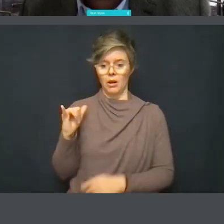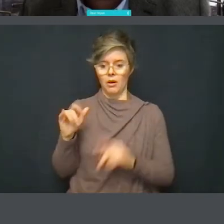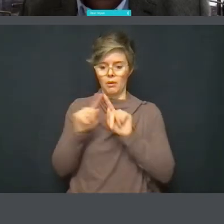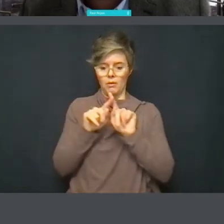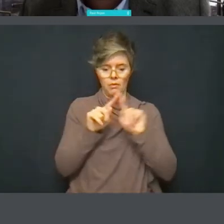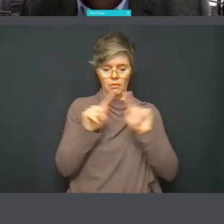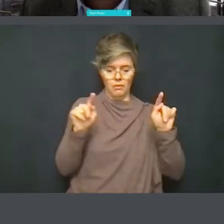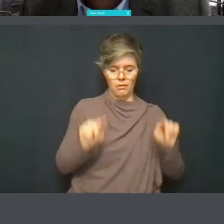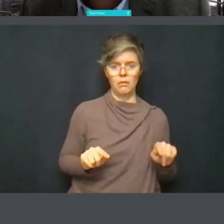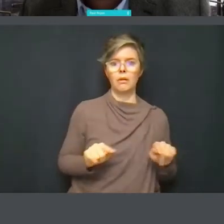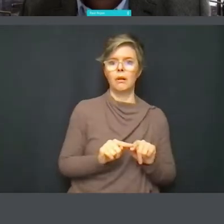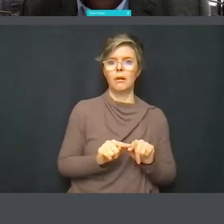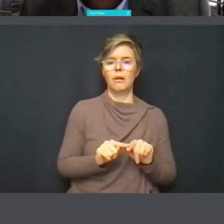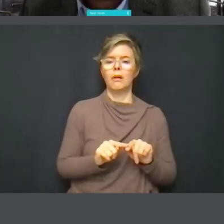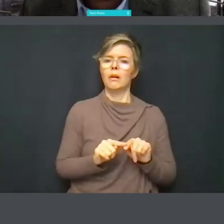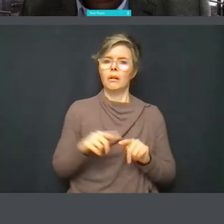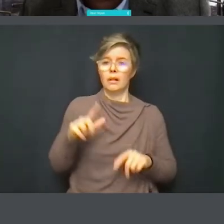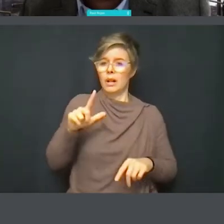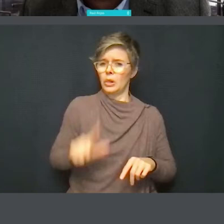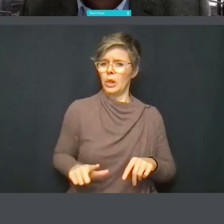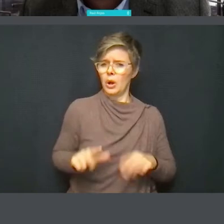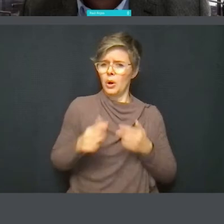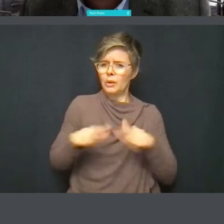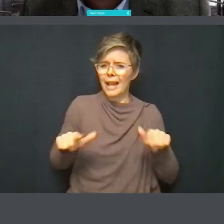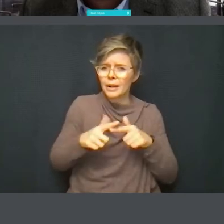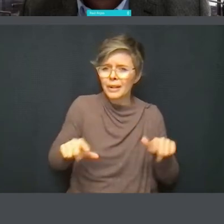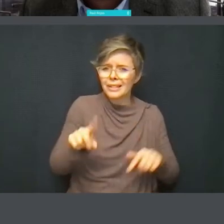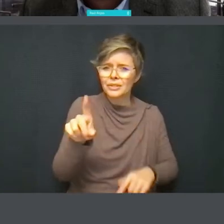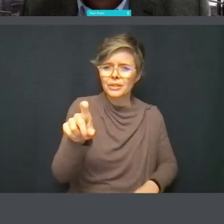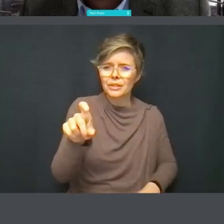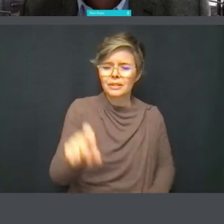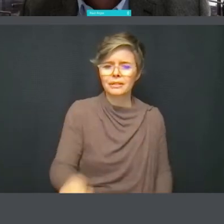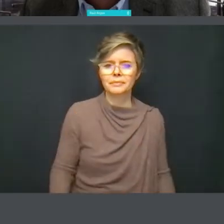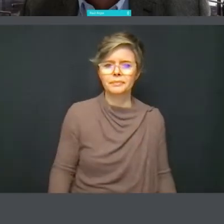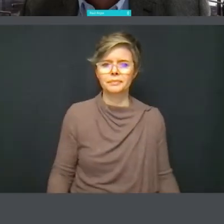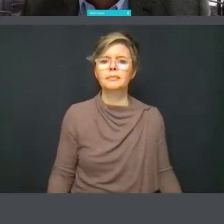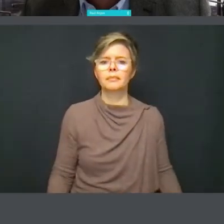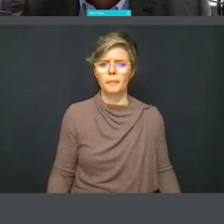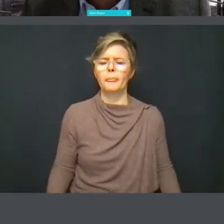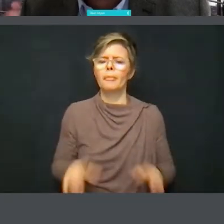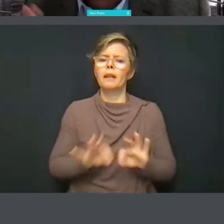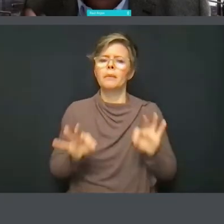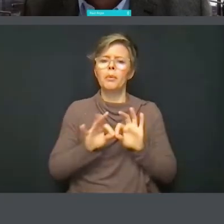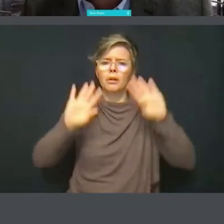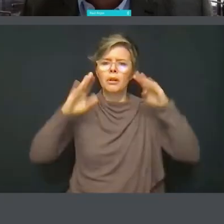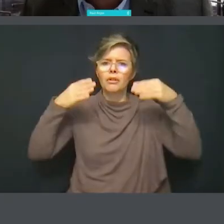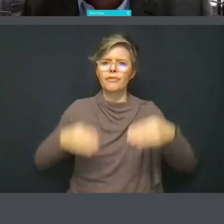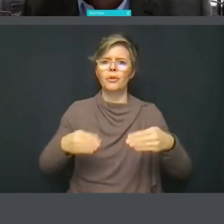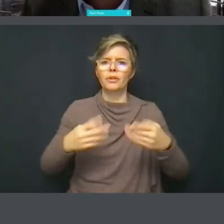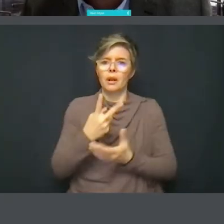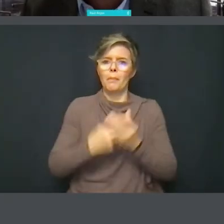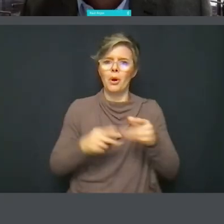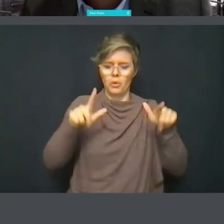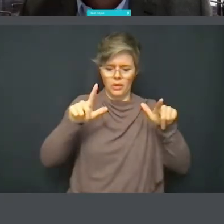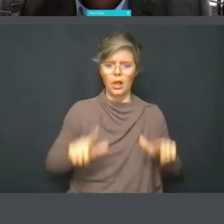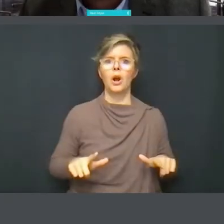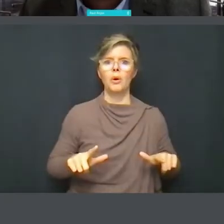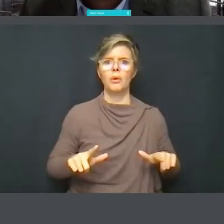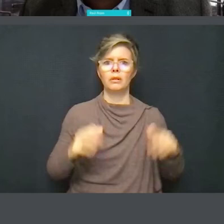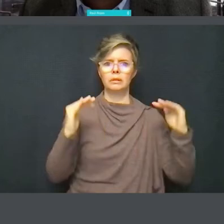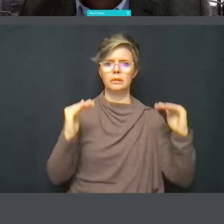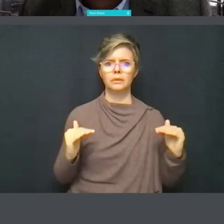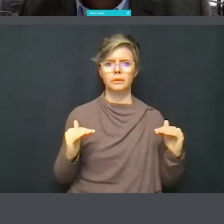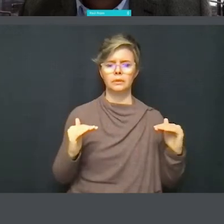this quadrant for clinical services, but what we really want to focus on are the kids who are definitely quite low in both areas,